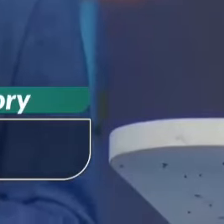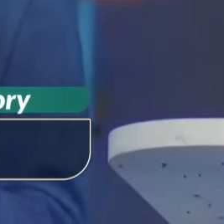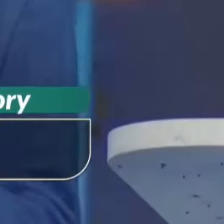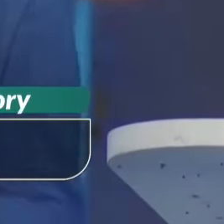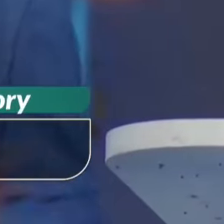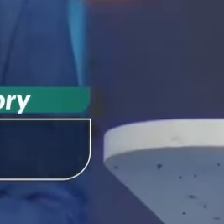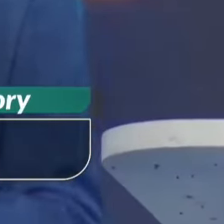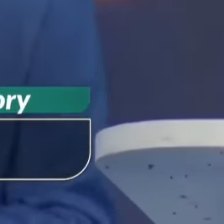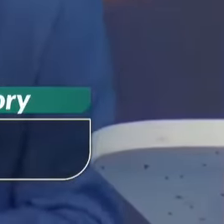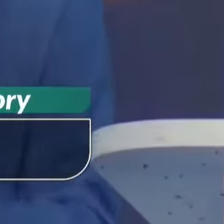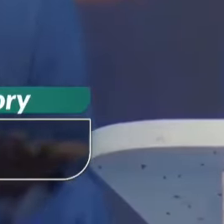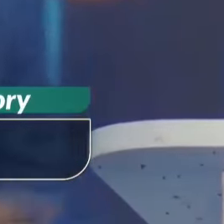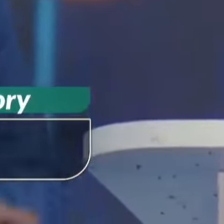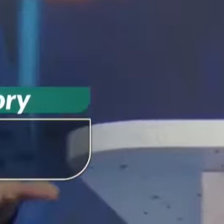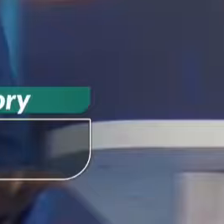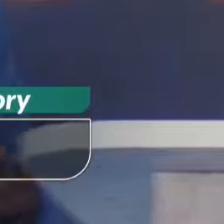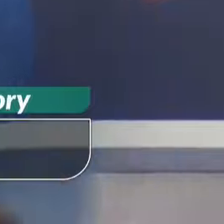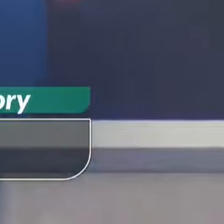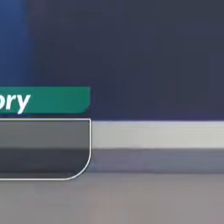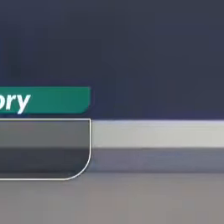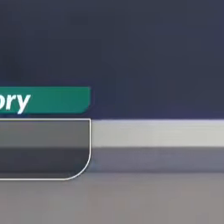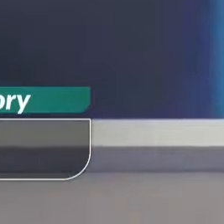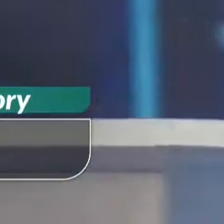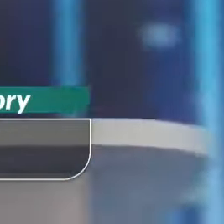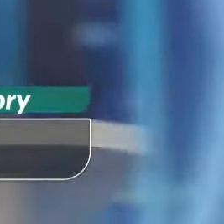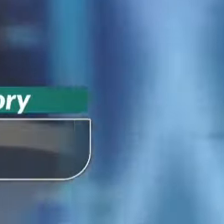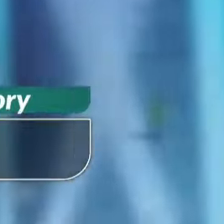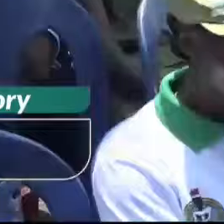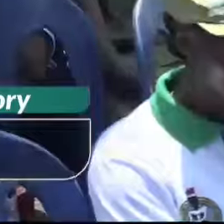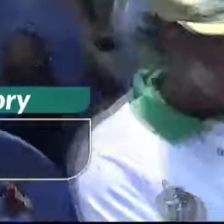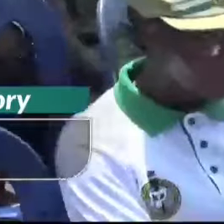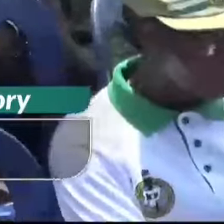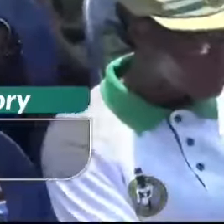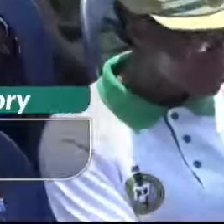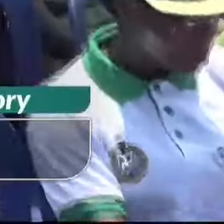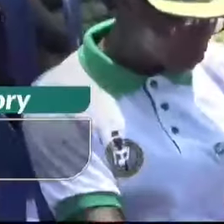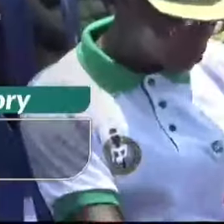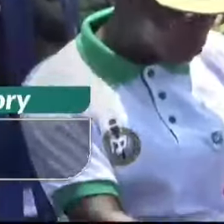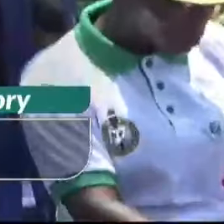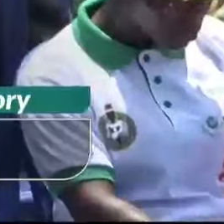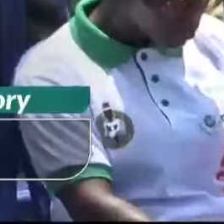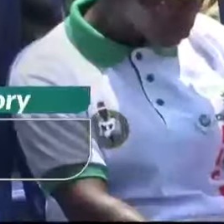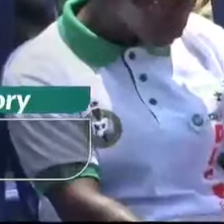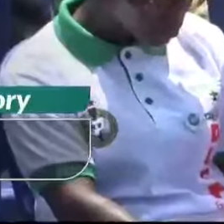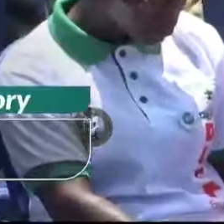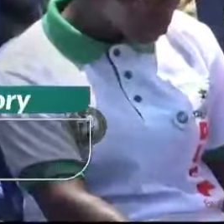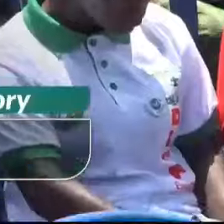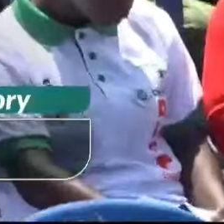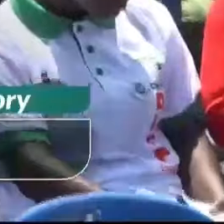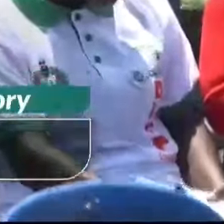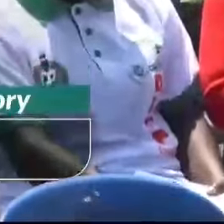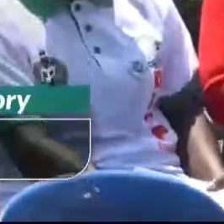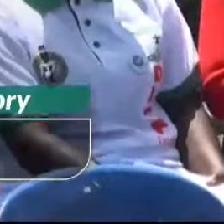and you always answer me. The Lord is praying for you, and the prayer of the Lord for you is not that